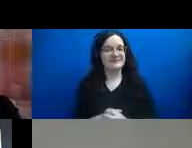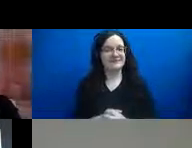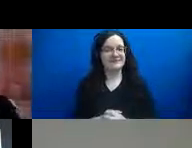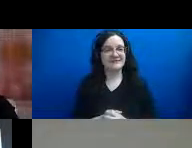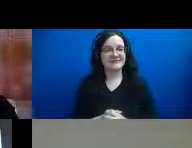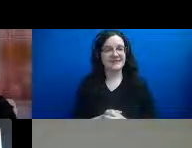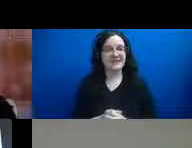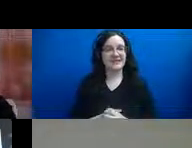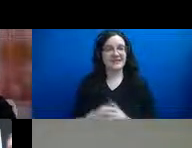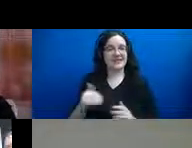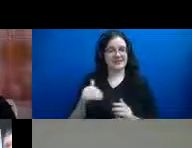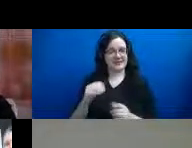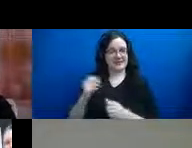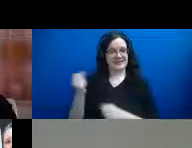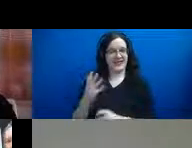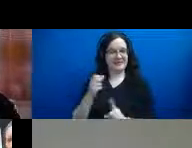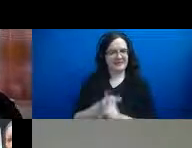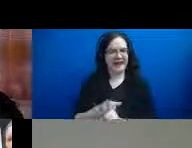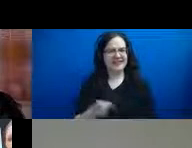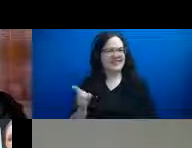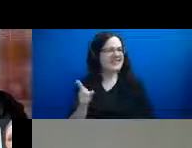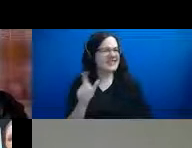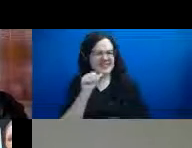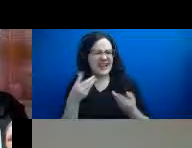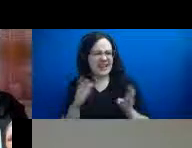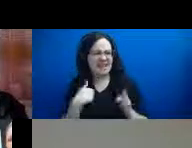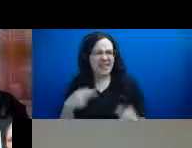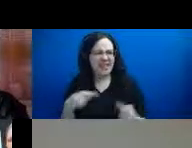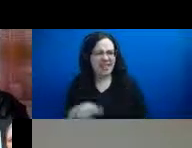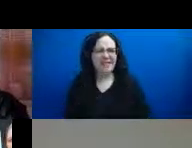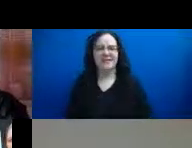impact of gambling and how it's out there. Scroll all the way to the top.